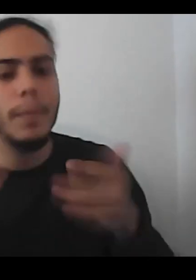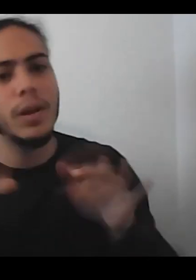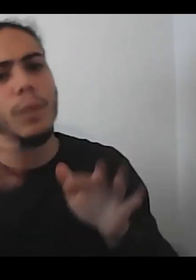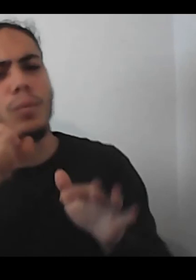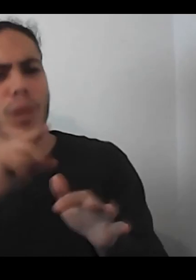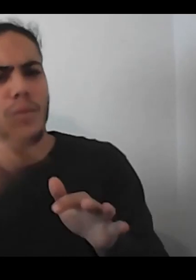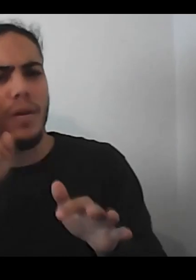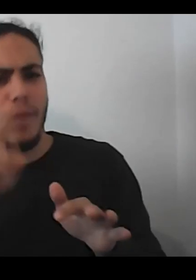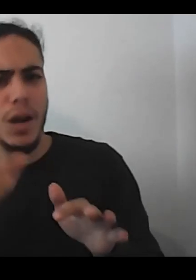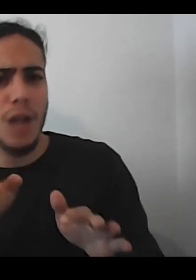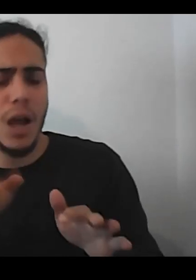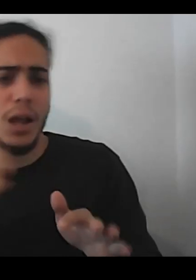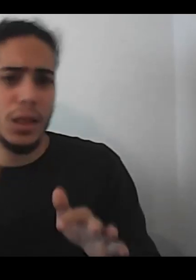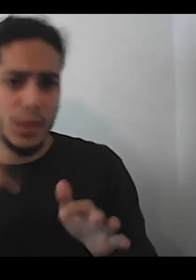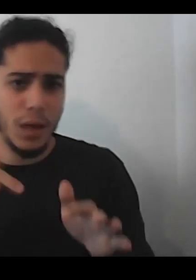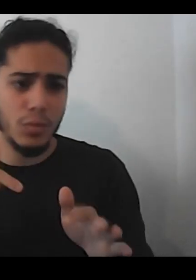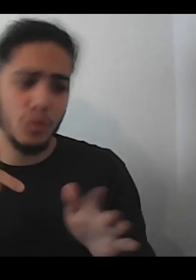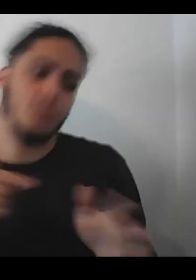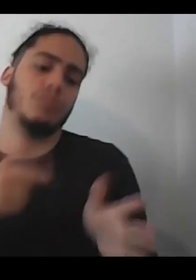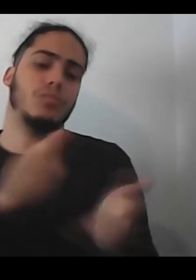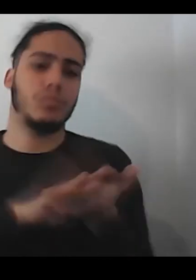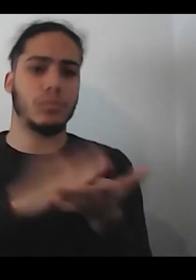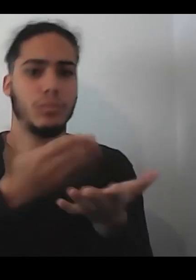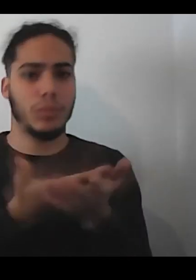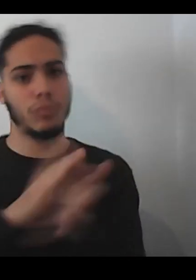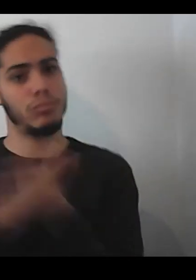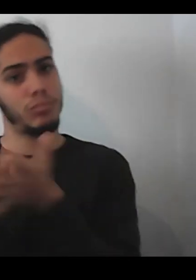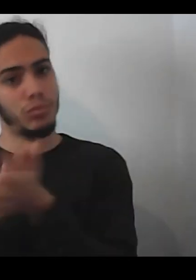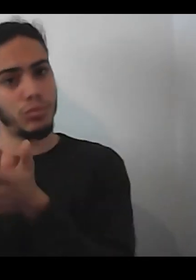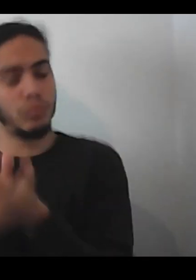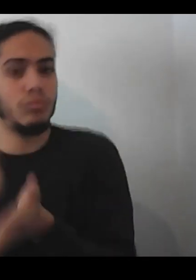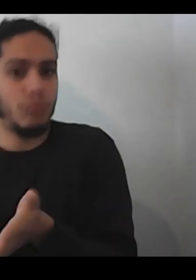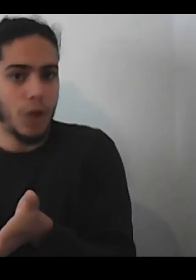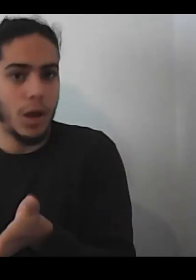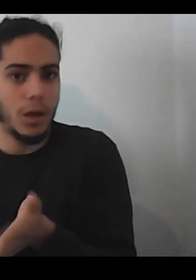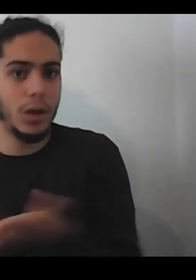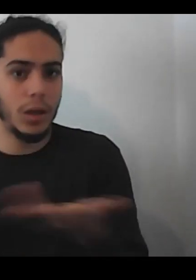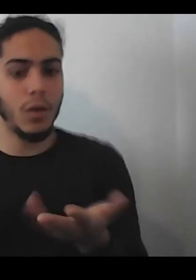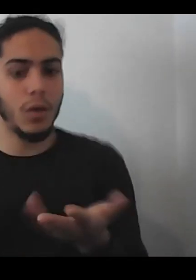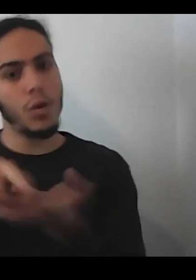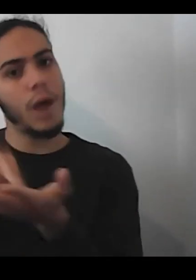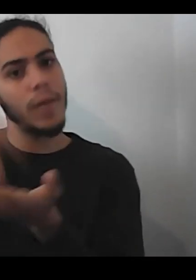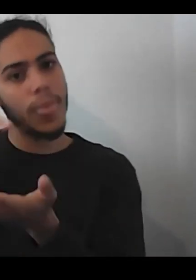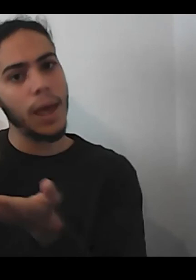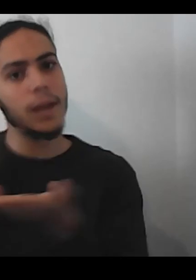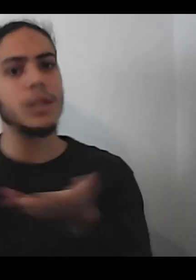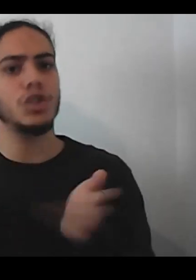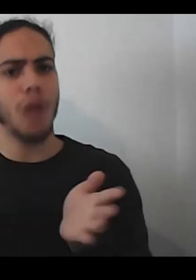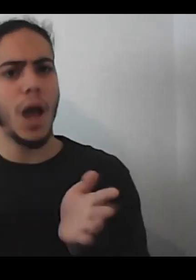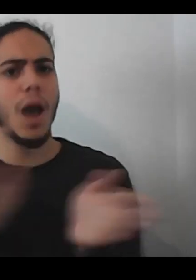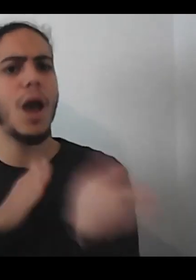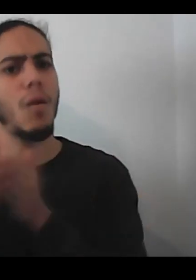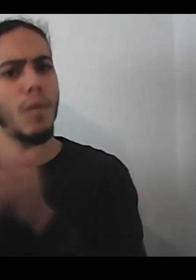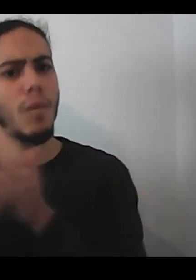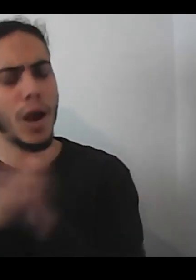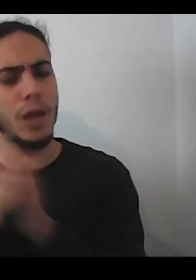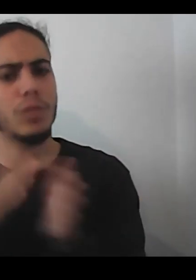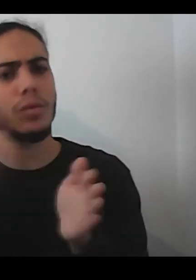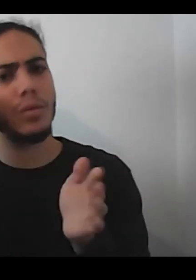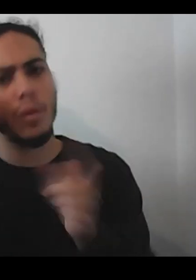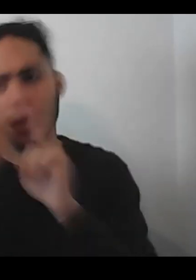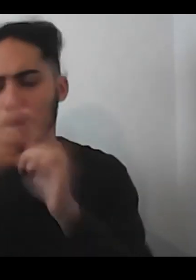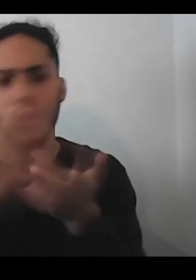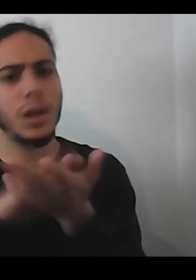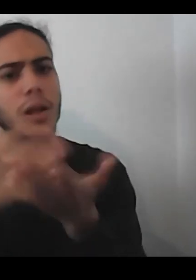have that is translating some websites. So this avatar is already being used to translate websites